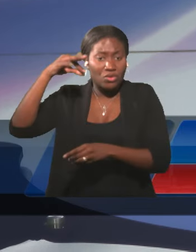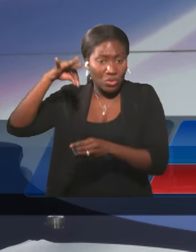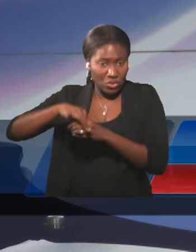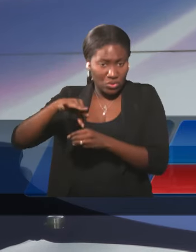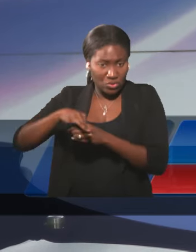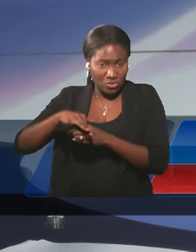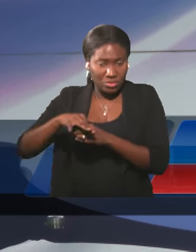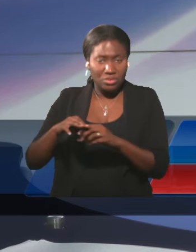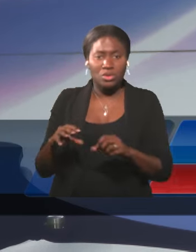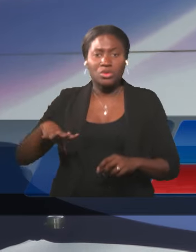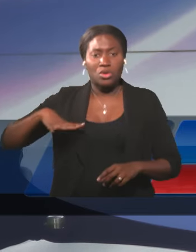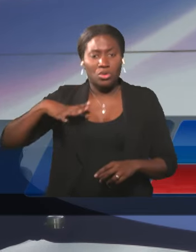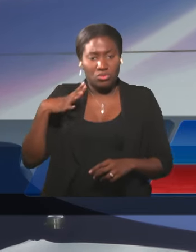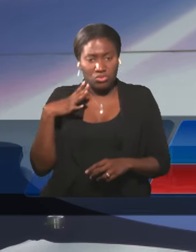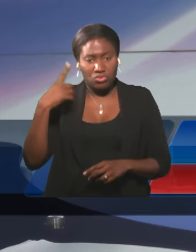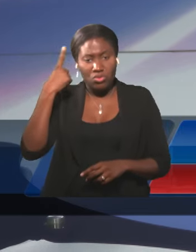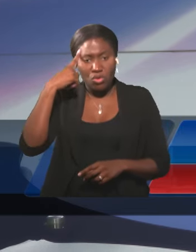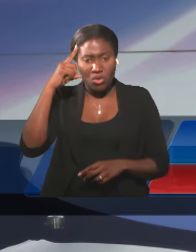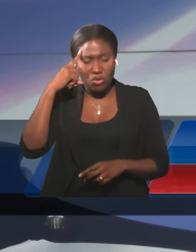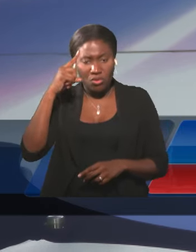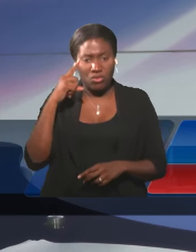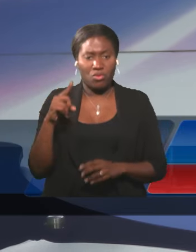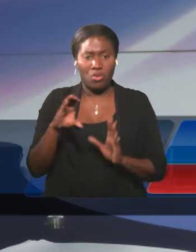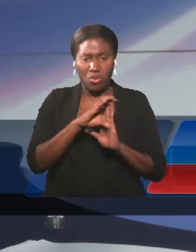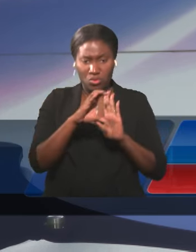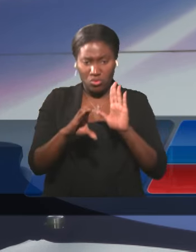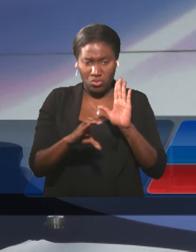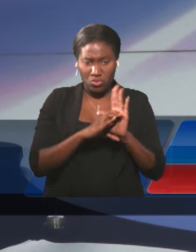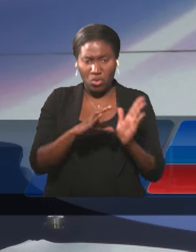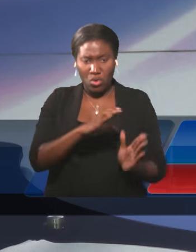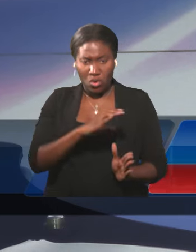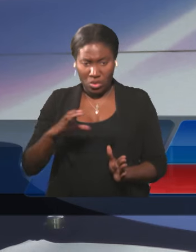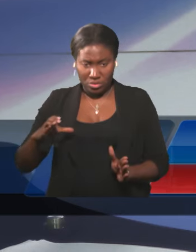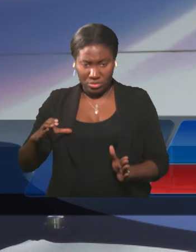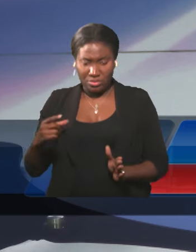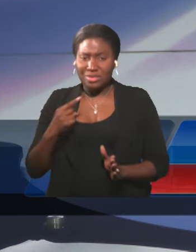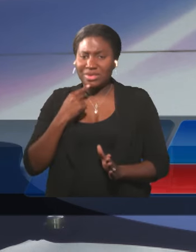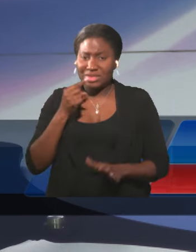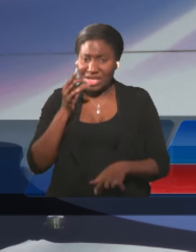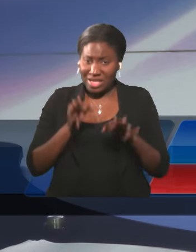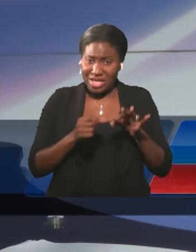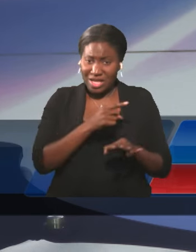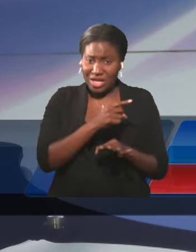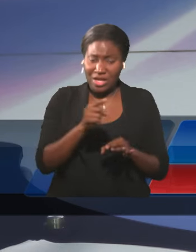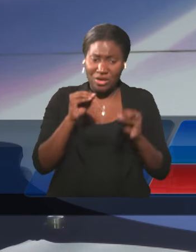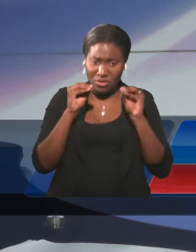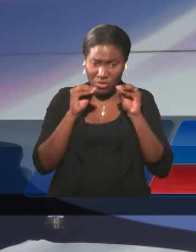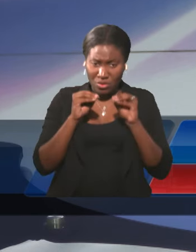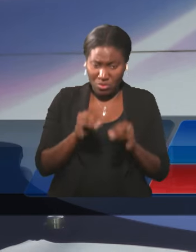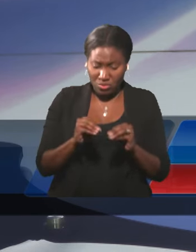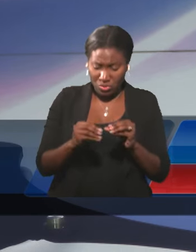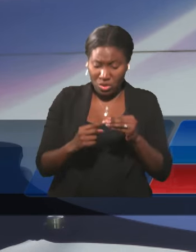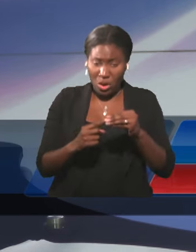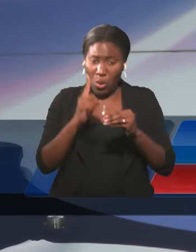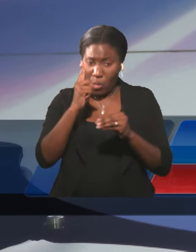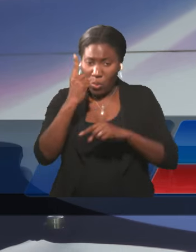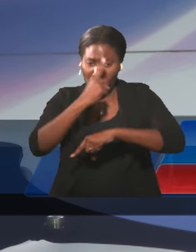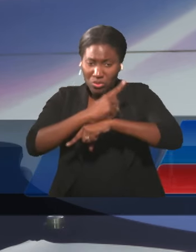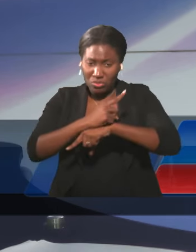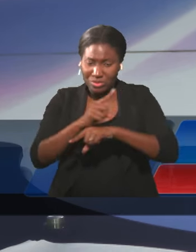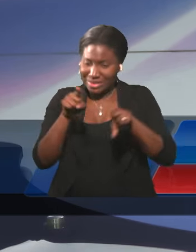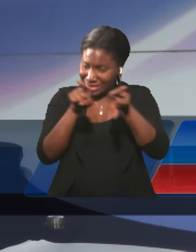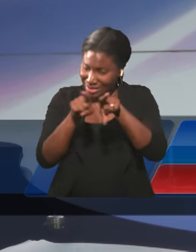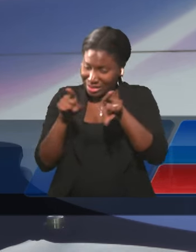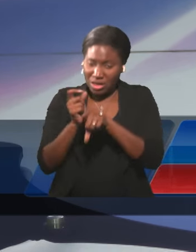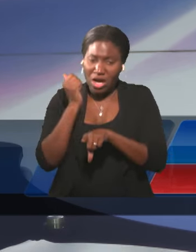PNM's Constitutional Review Committee, who said the issue of implementing fixed election dates was discussed at length during